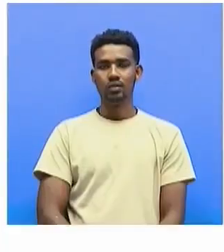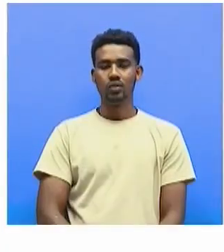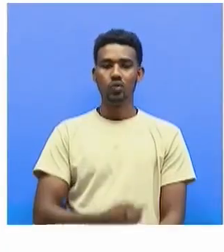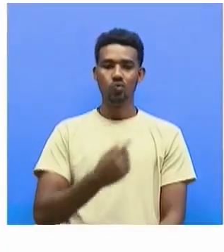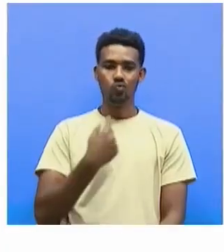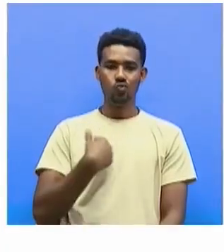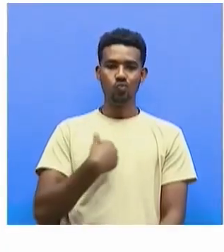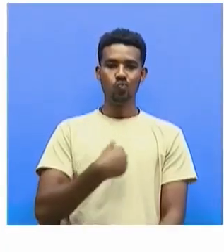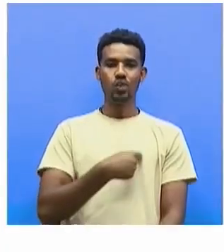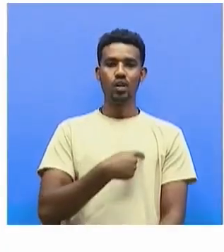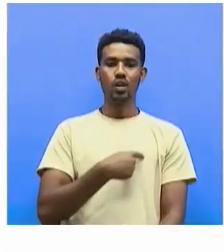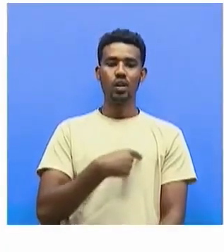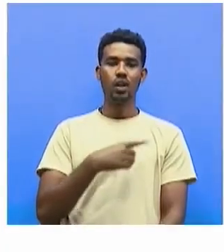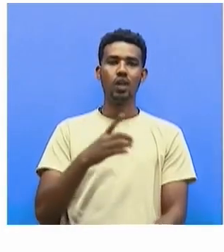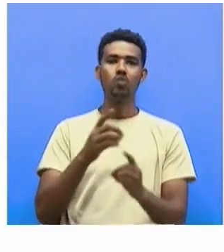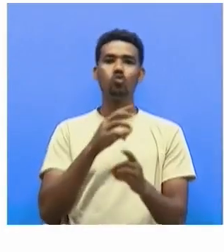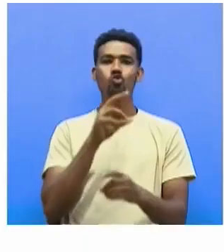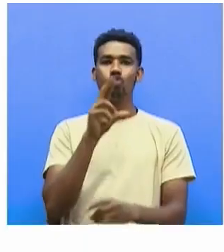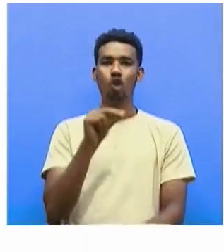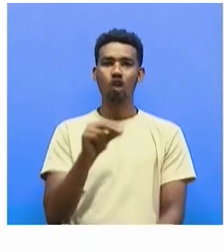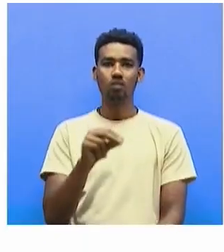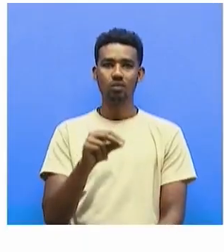We do not